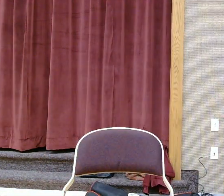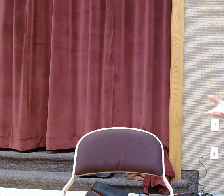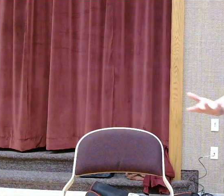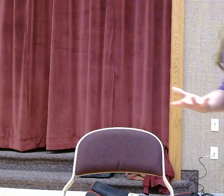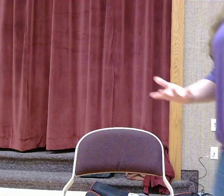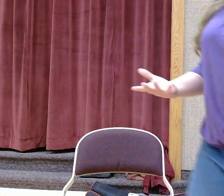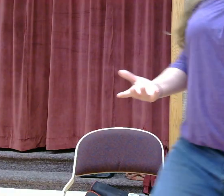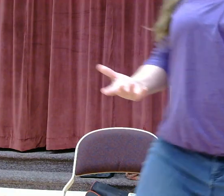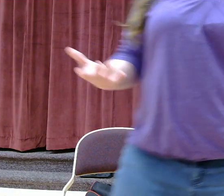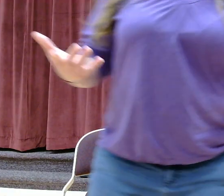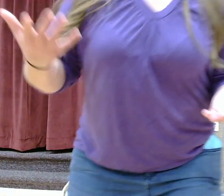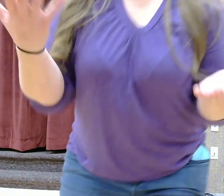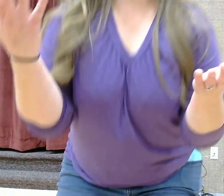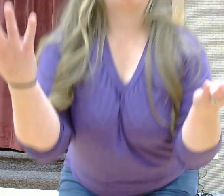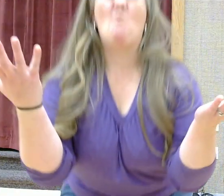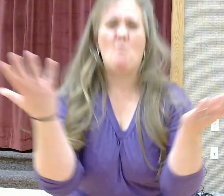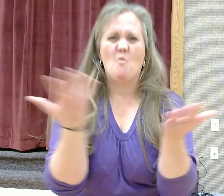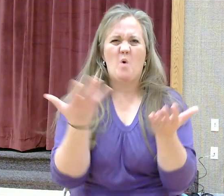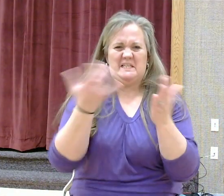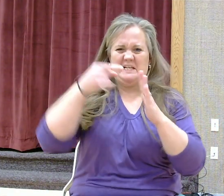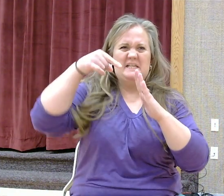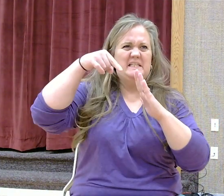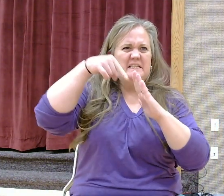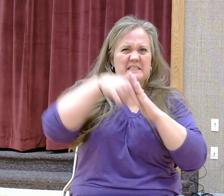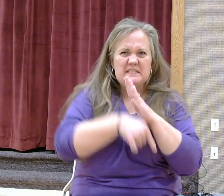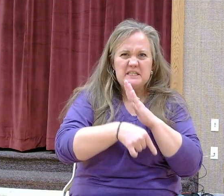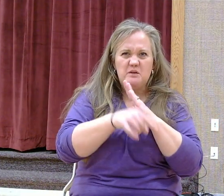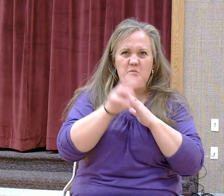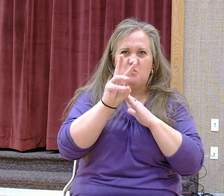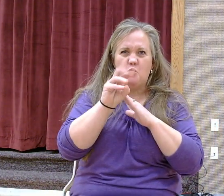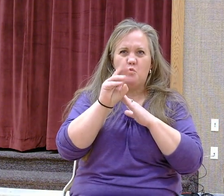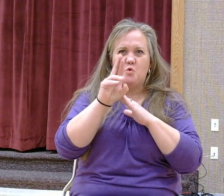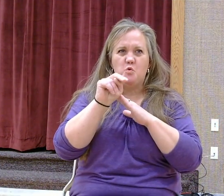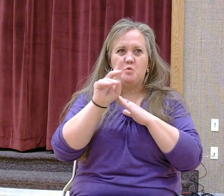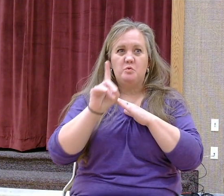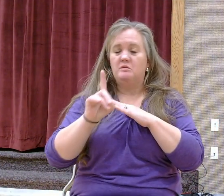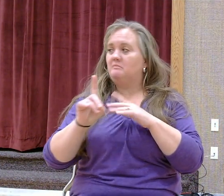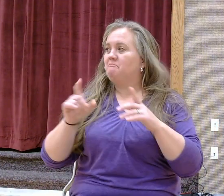wound? Anything you're not comfortable with.